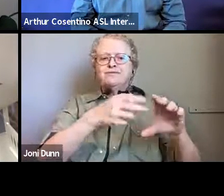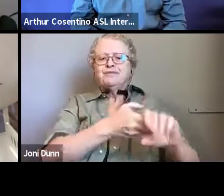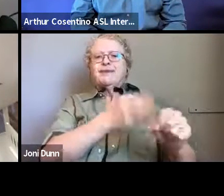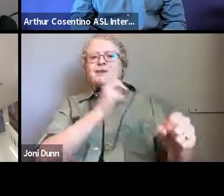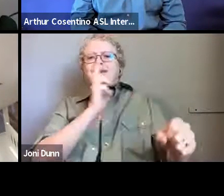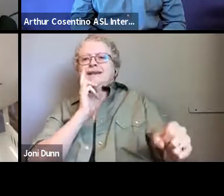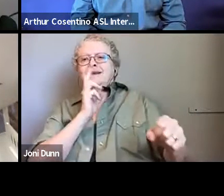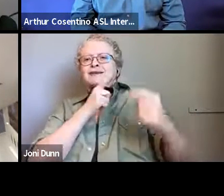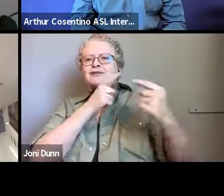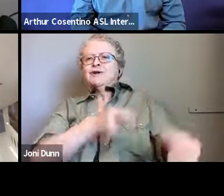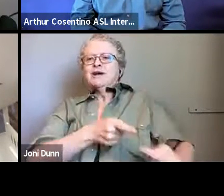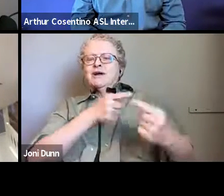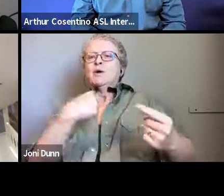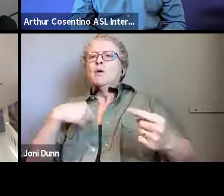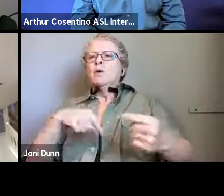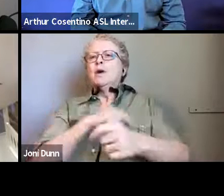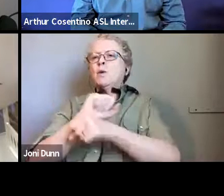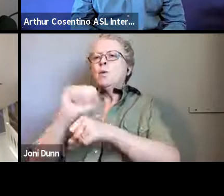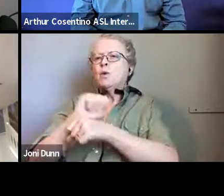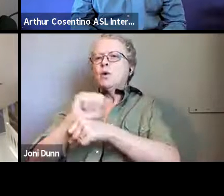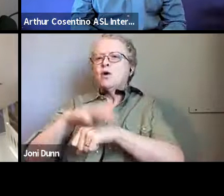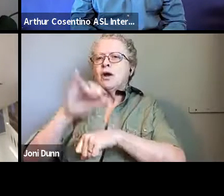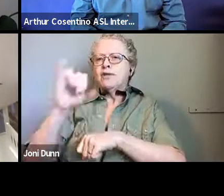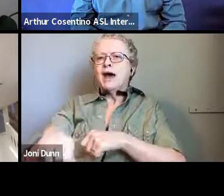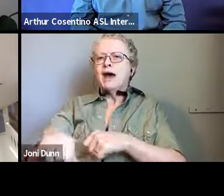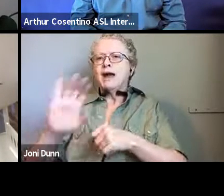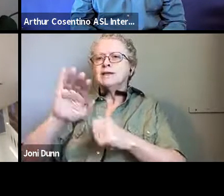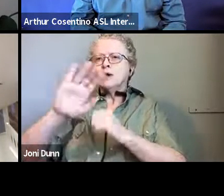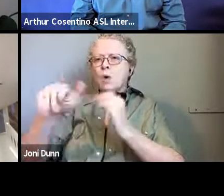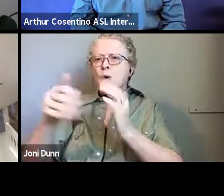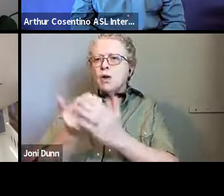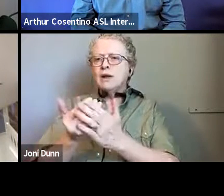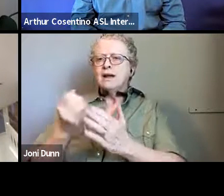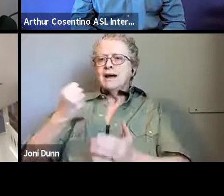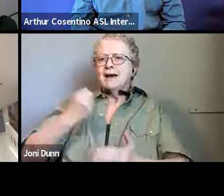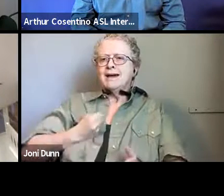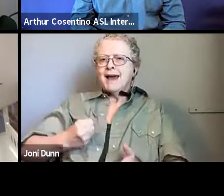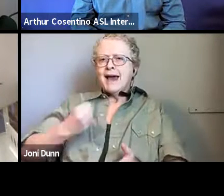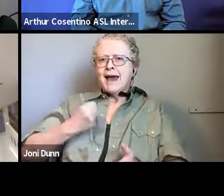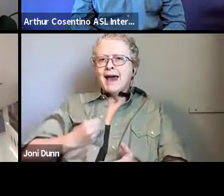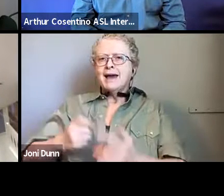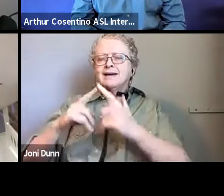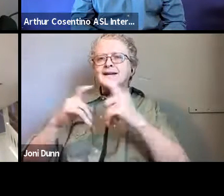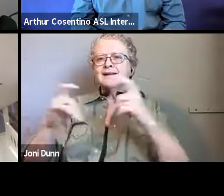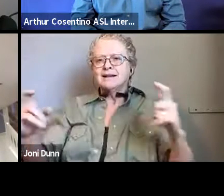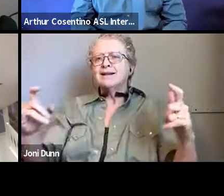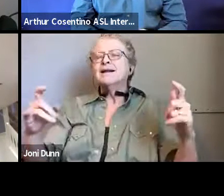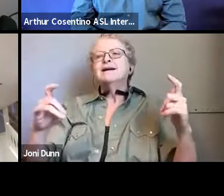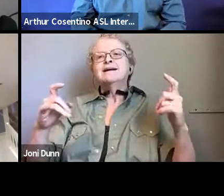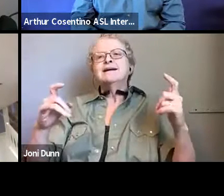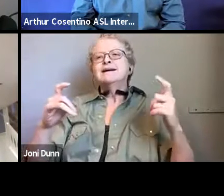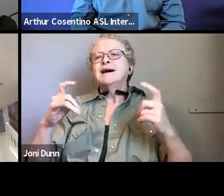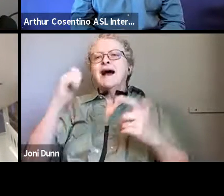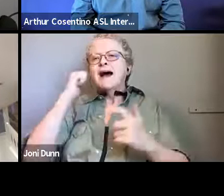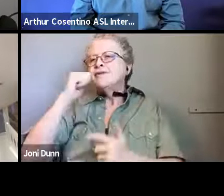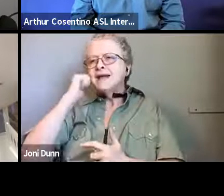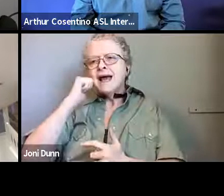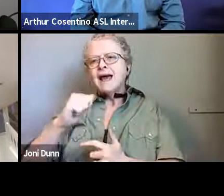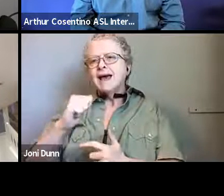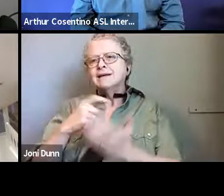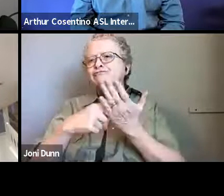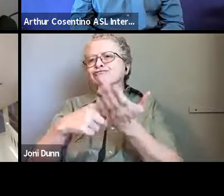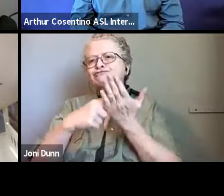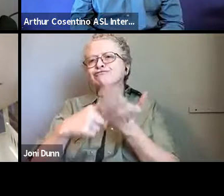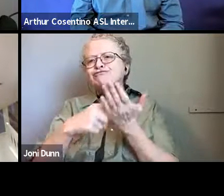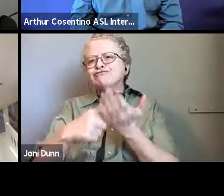things that we work on at YGC as a whole. You can talk about gang databases, all kinds of stuff. We're tackling all that stuff day in and day out. But to the